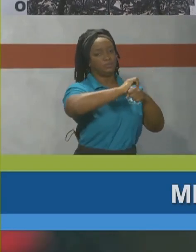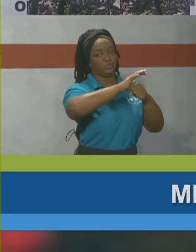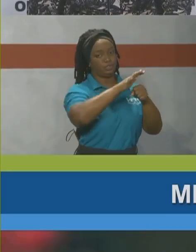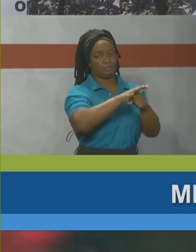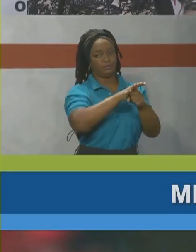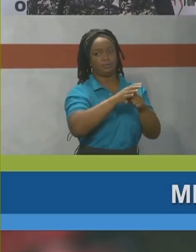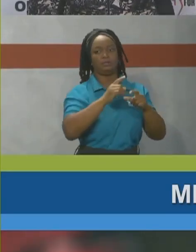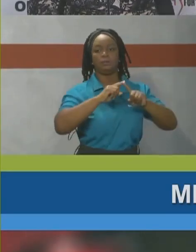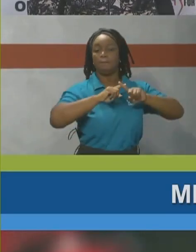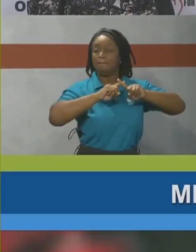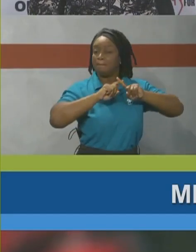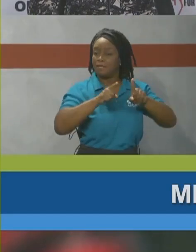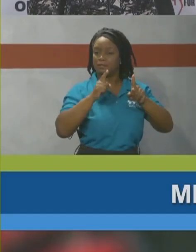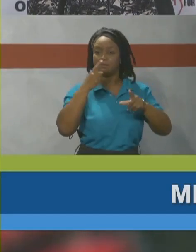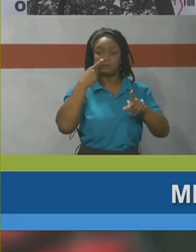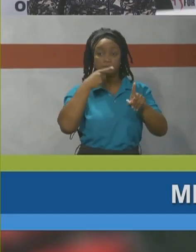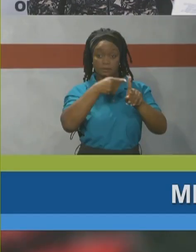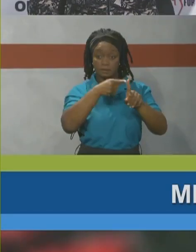slide, please.